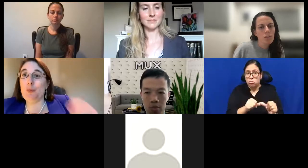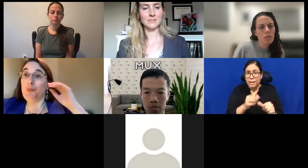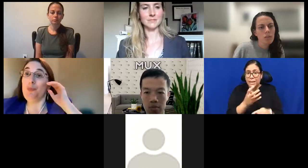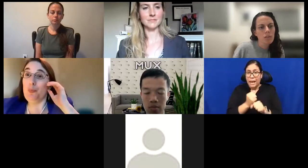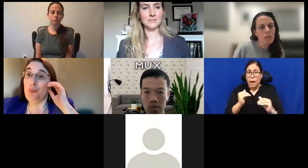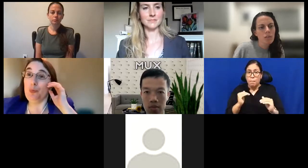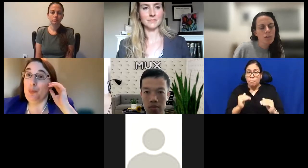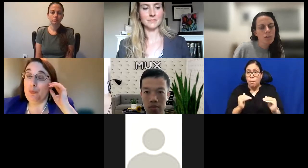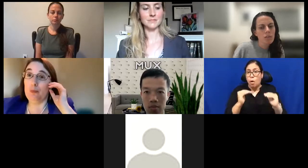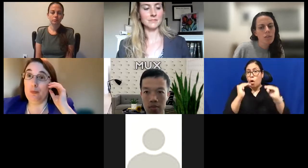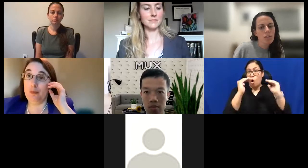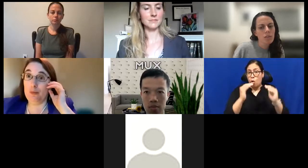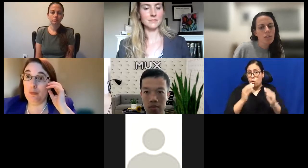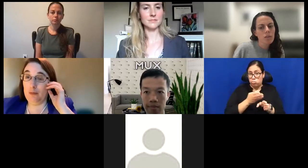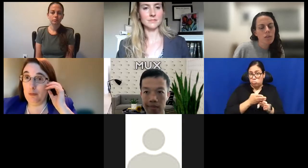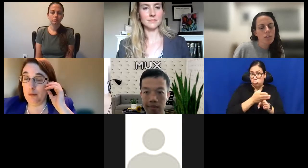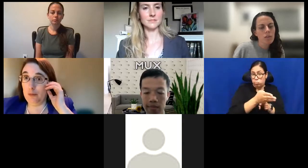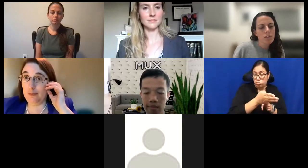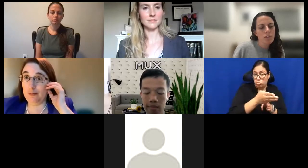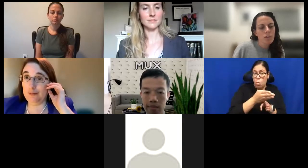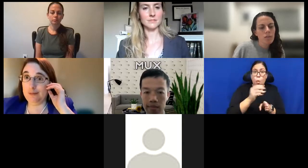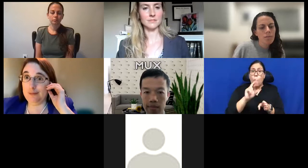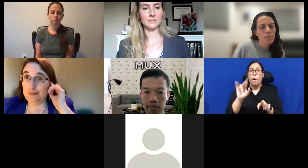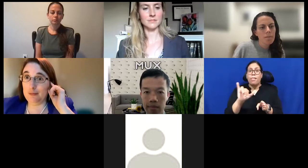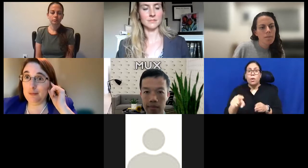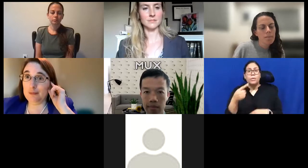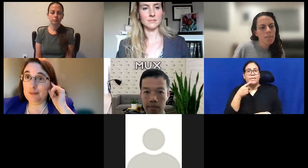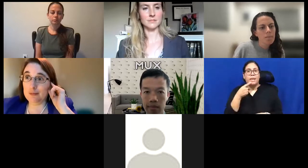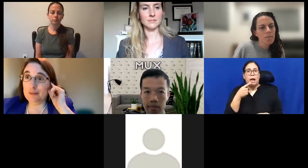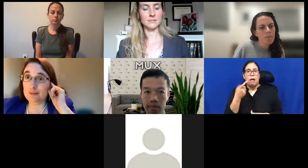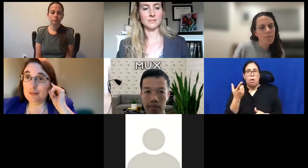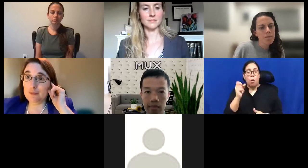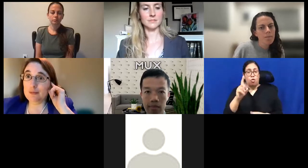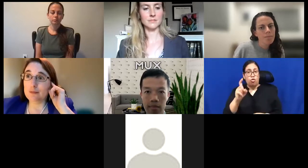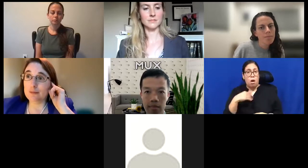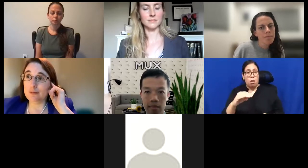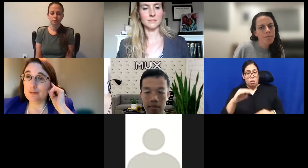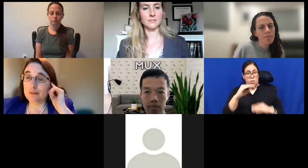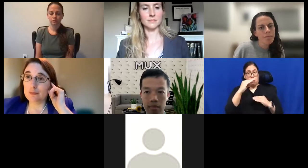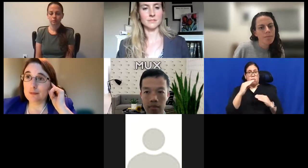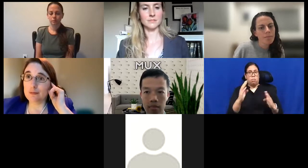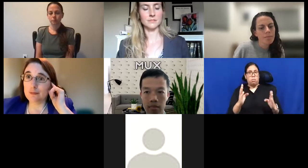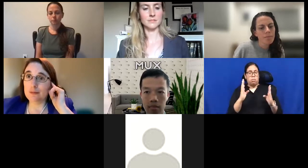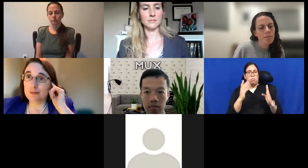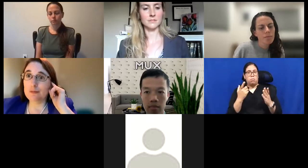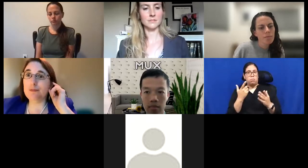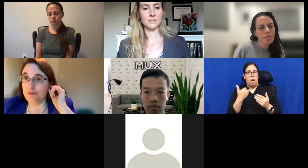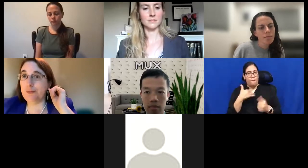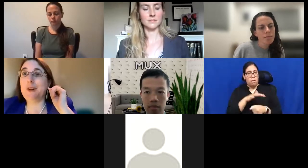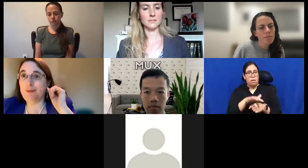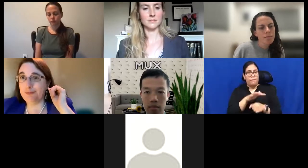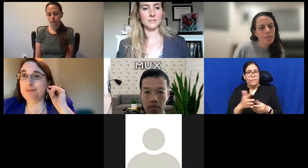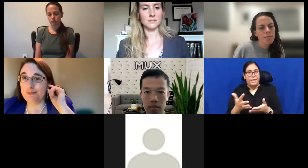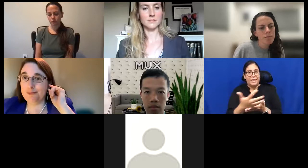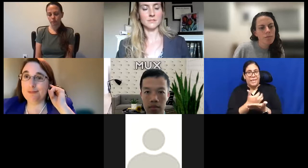and taking that route, or, like you said, very much boxing myself into having enough income to afford to